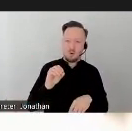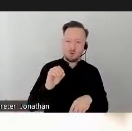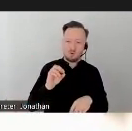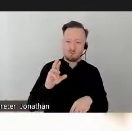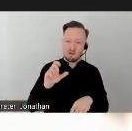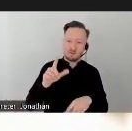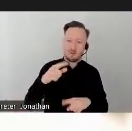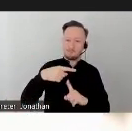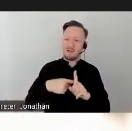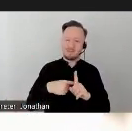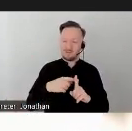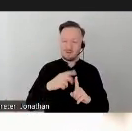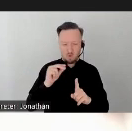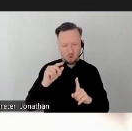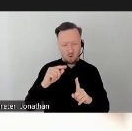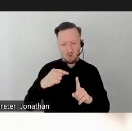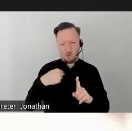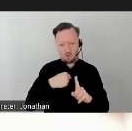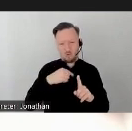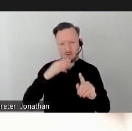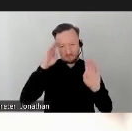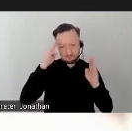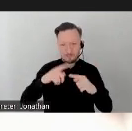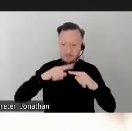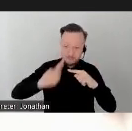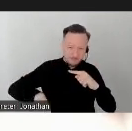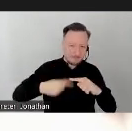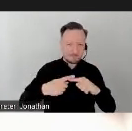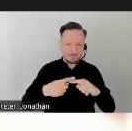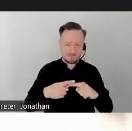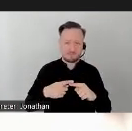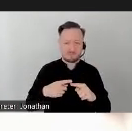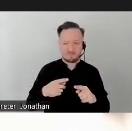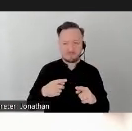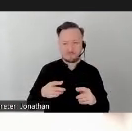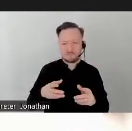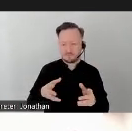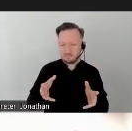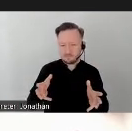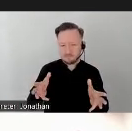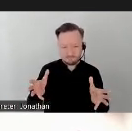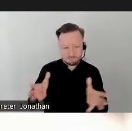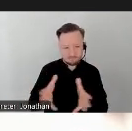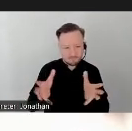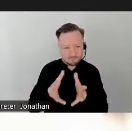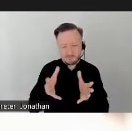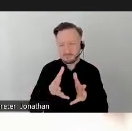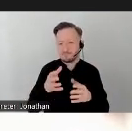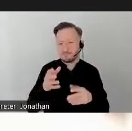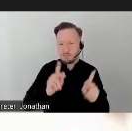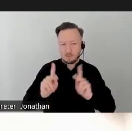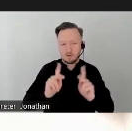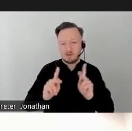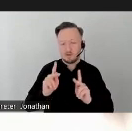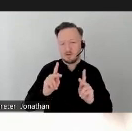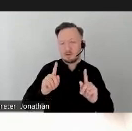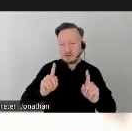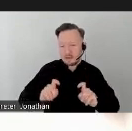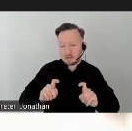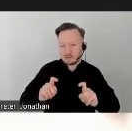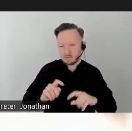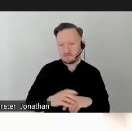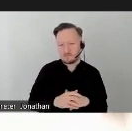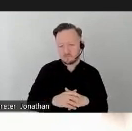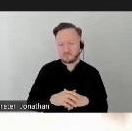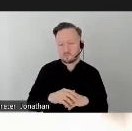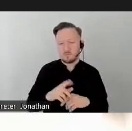year-round, perennial process for us, a perennial initiative for us. And so we've been fortunate